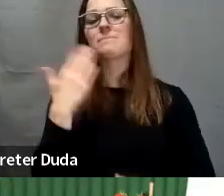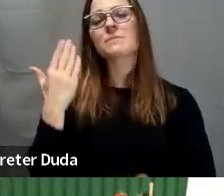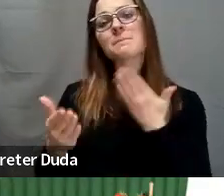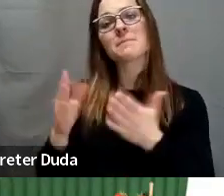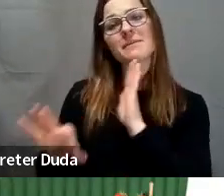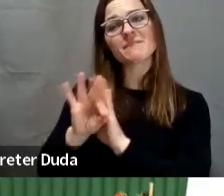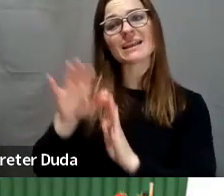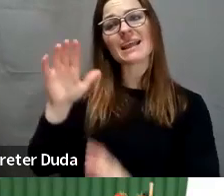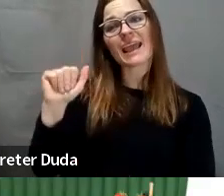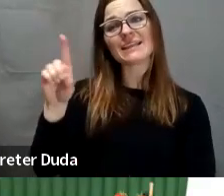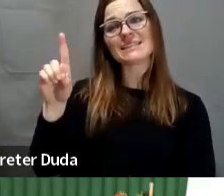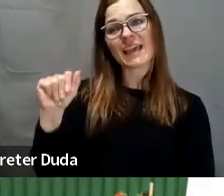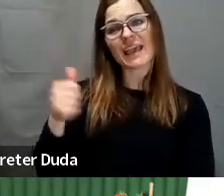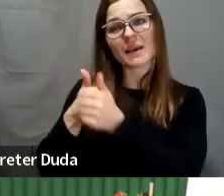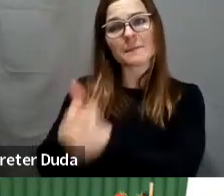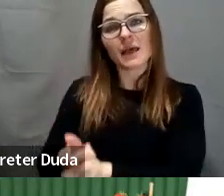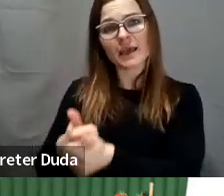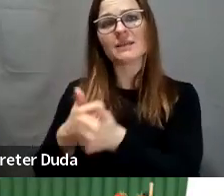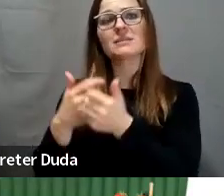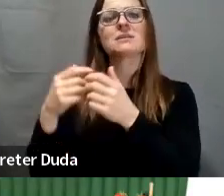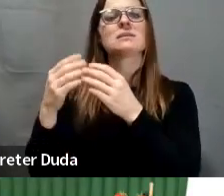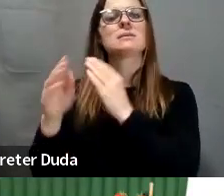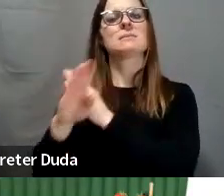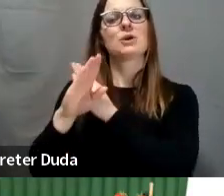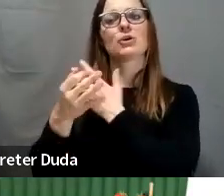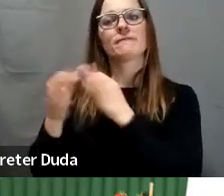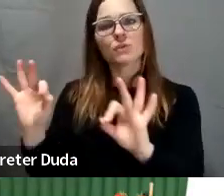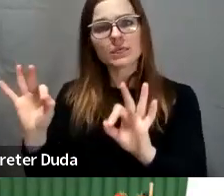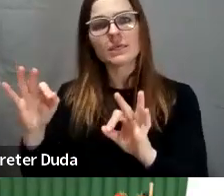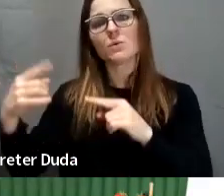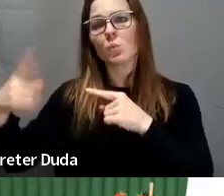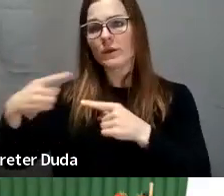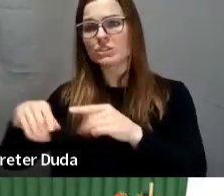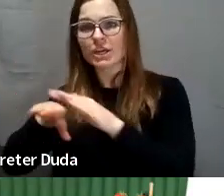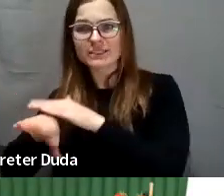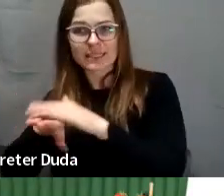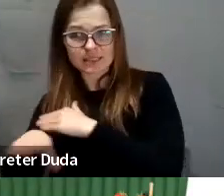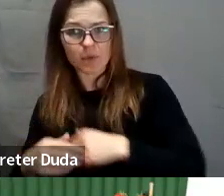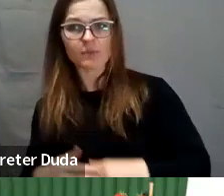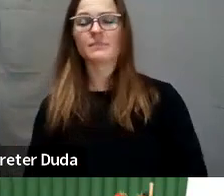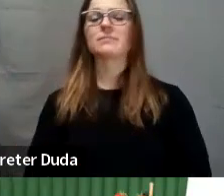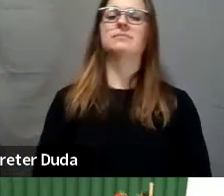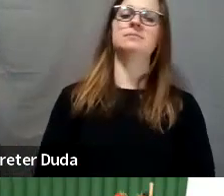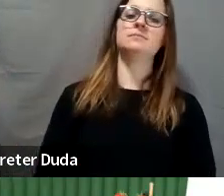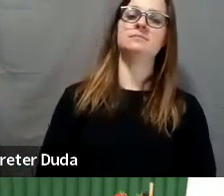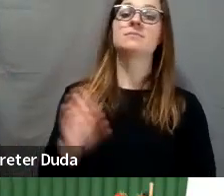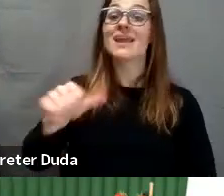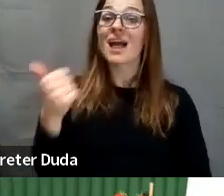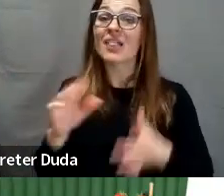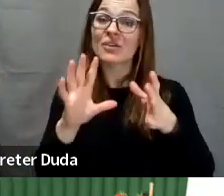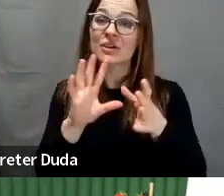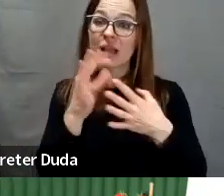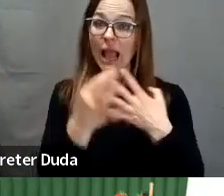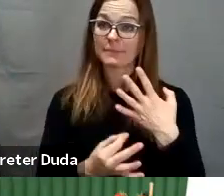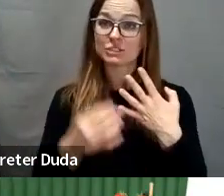free, wheelchair accessible. They use all these type of terms. Another option for a raised bed, if you're looking for